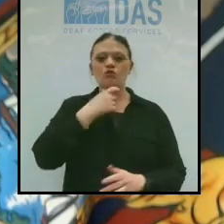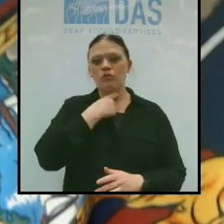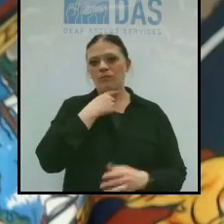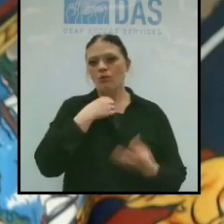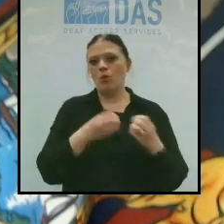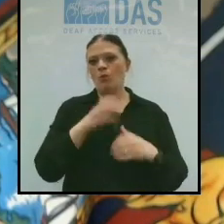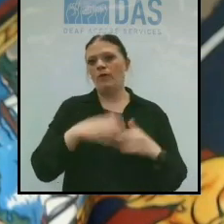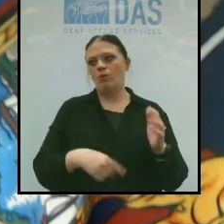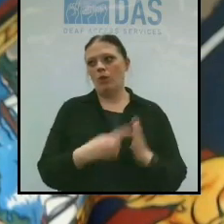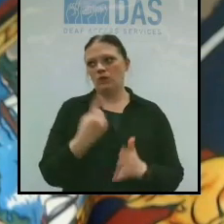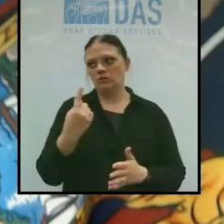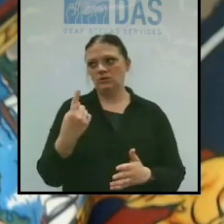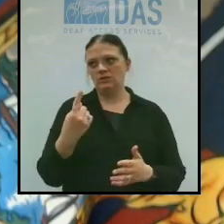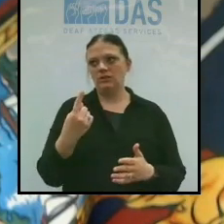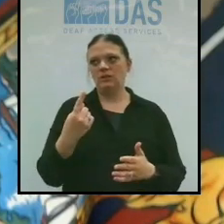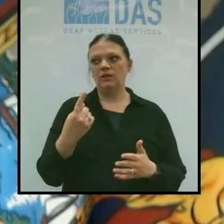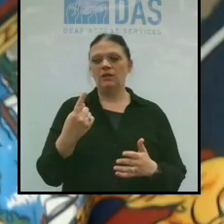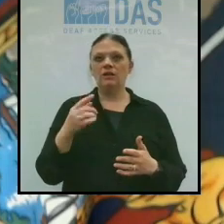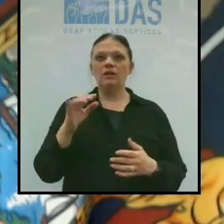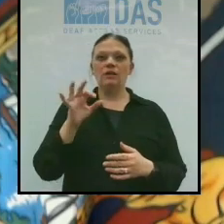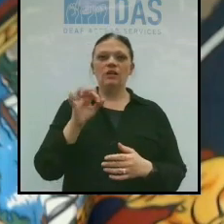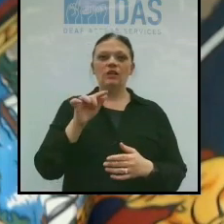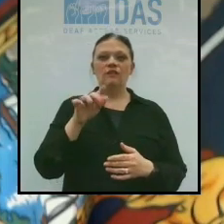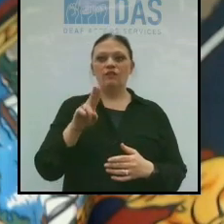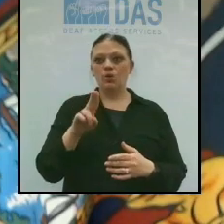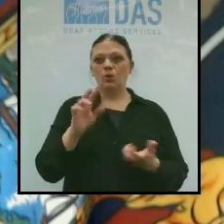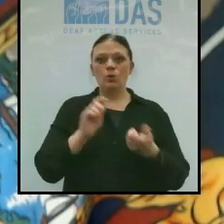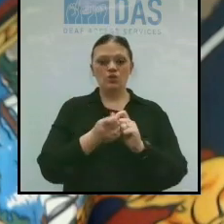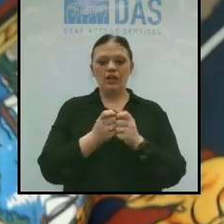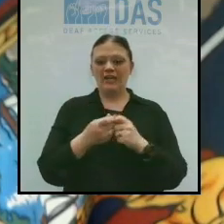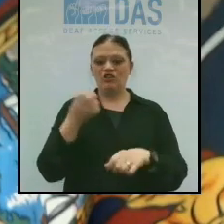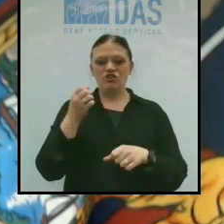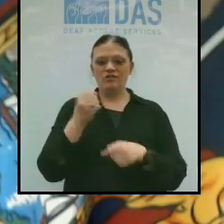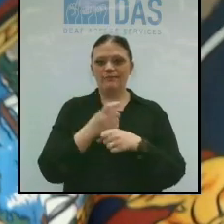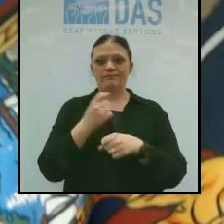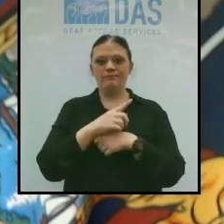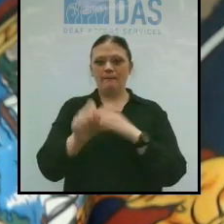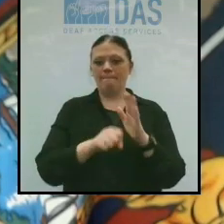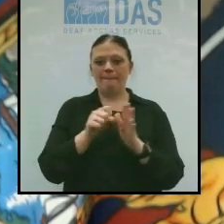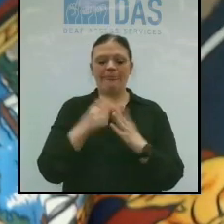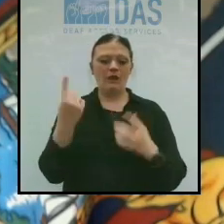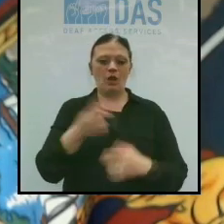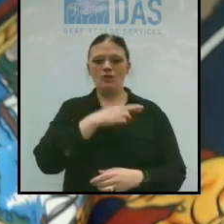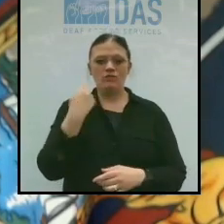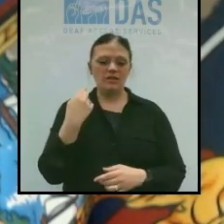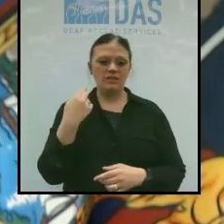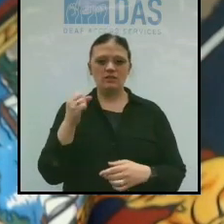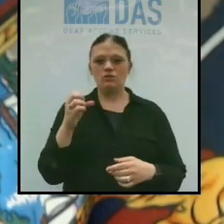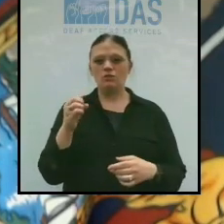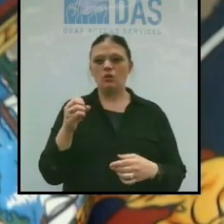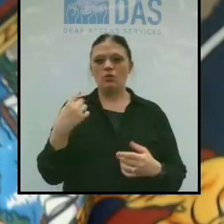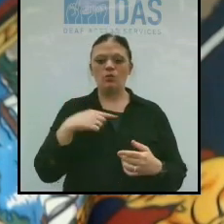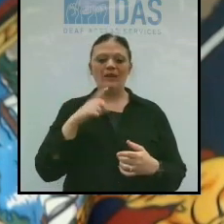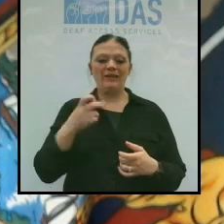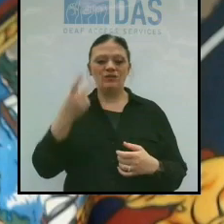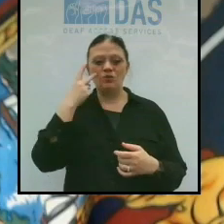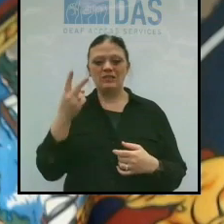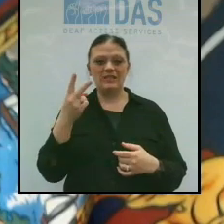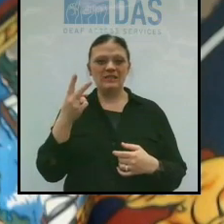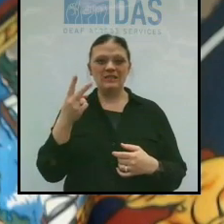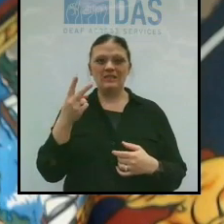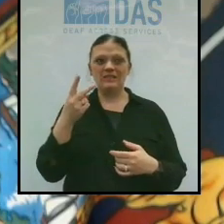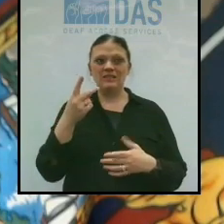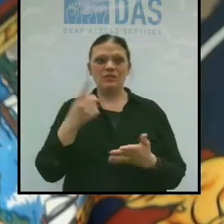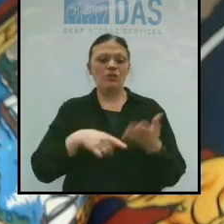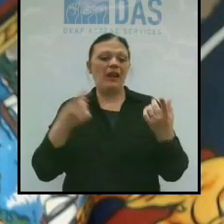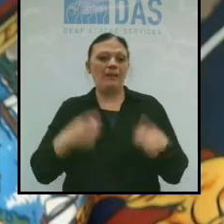once. The influenza can mutate every season, so we're always at risk of that. So we'll just have to see. Time will tell us